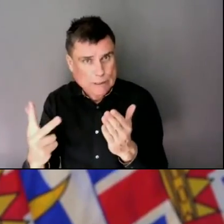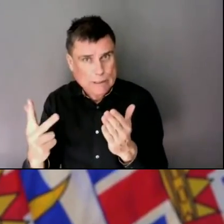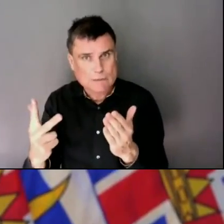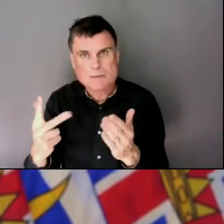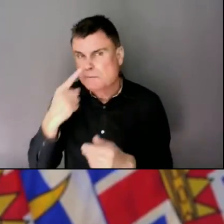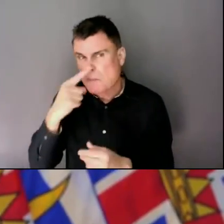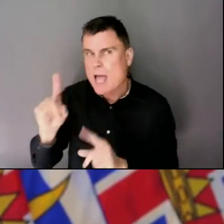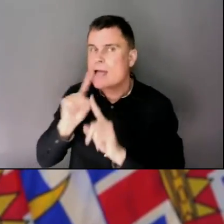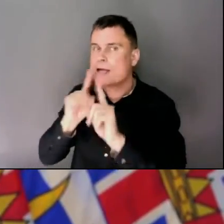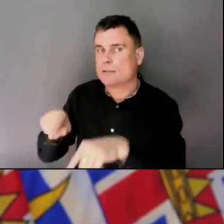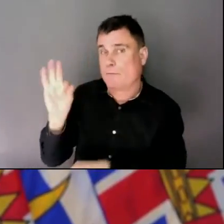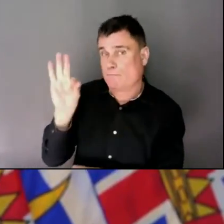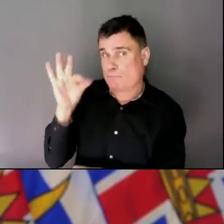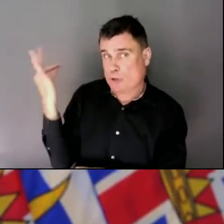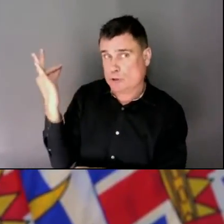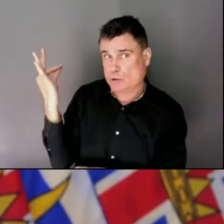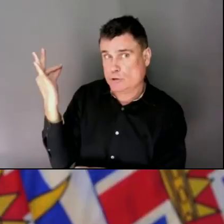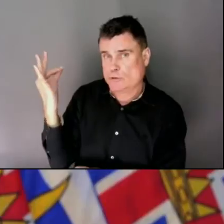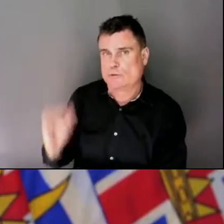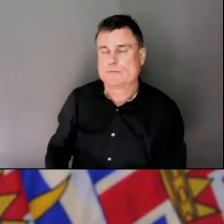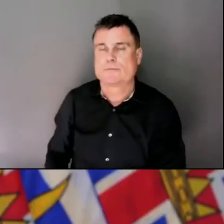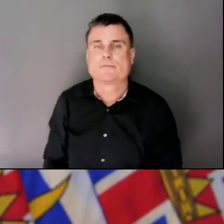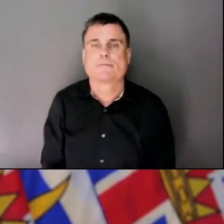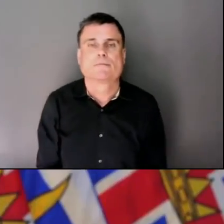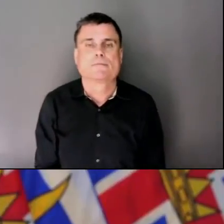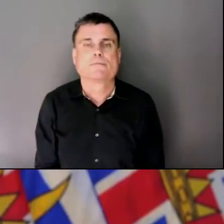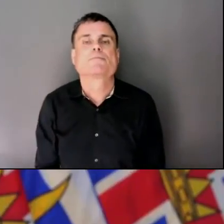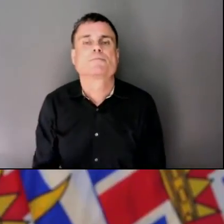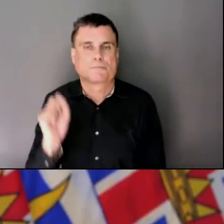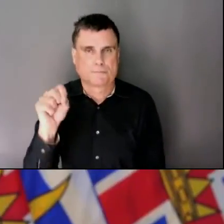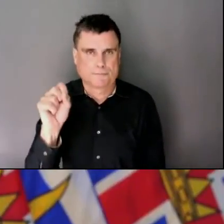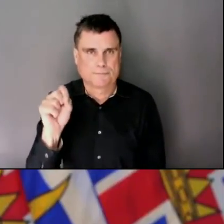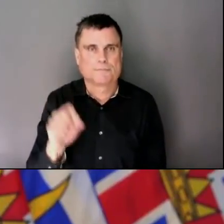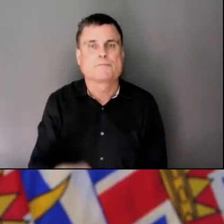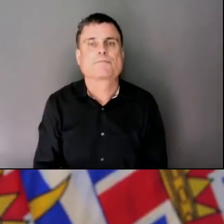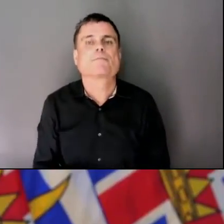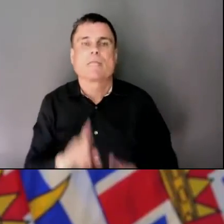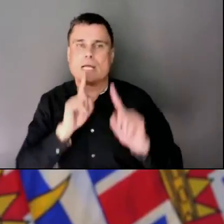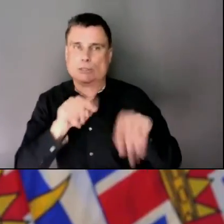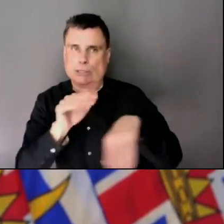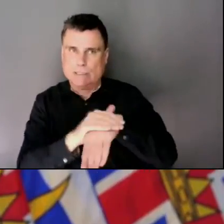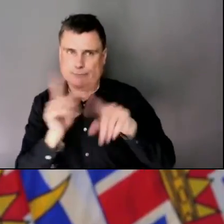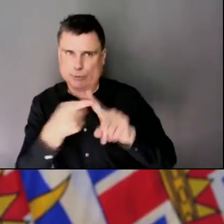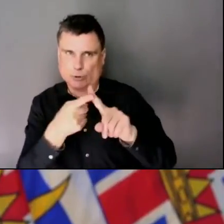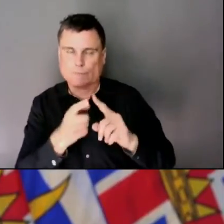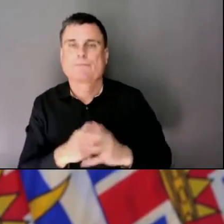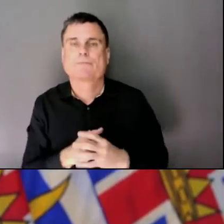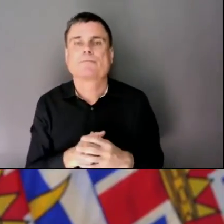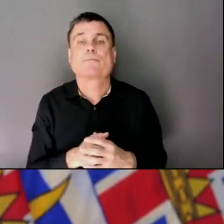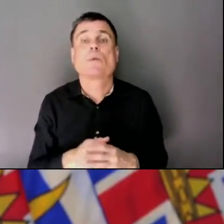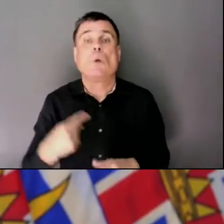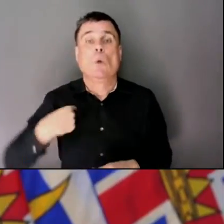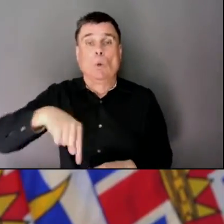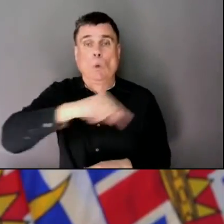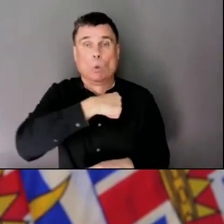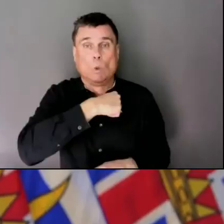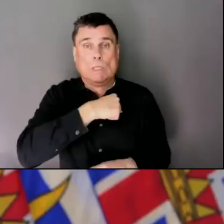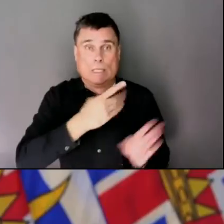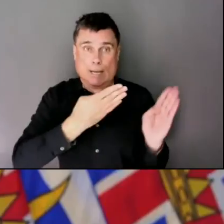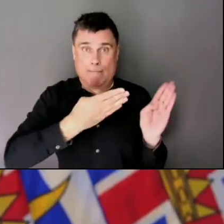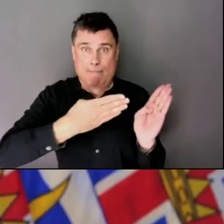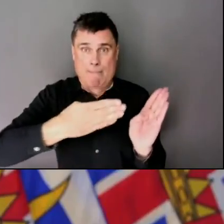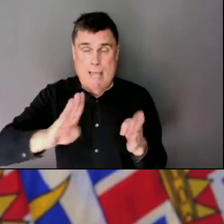And absolutely. This is, we are basing the foundation of the plan that we've talked about